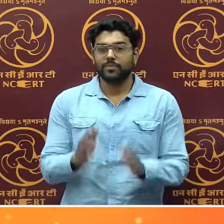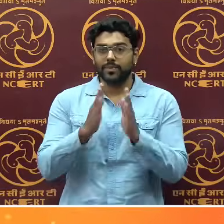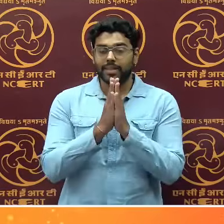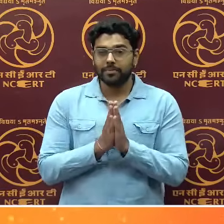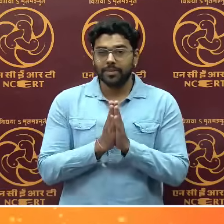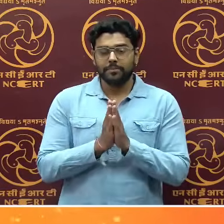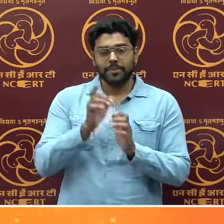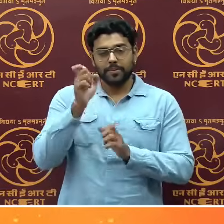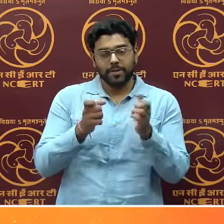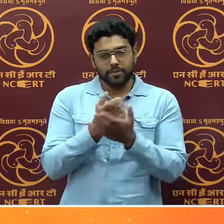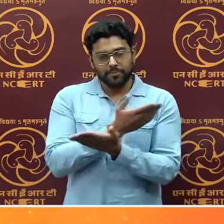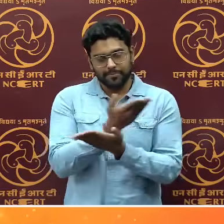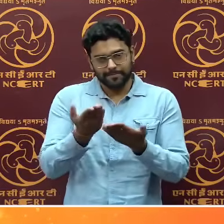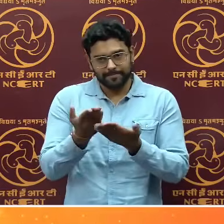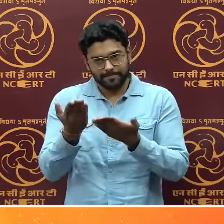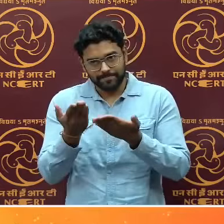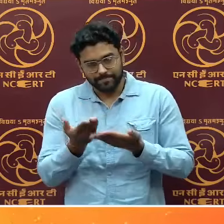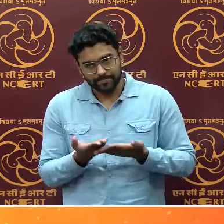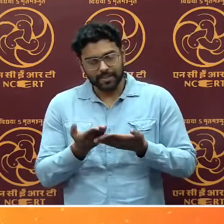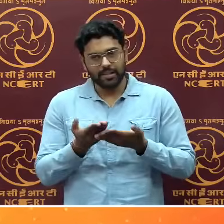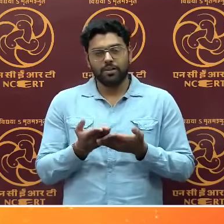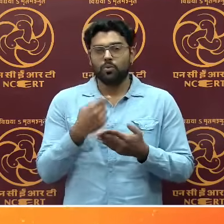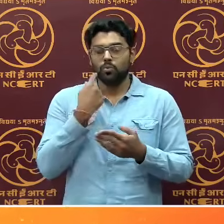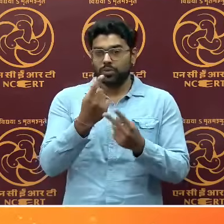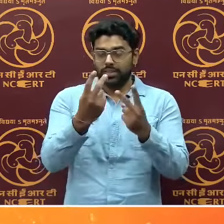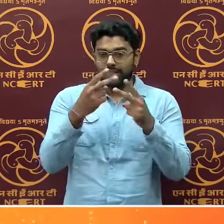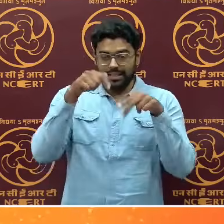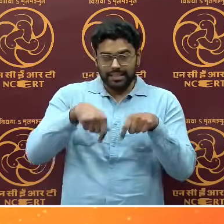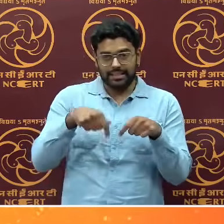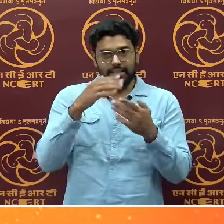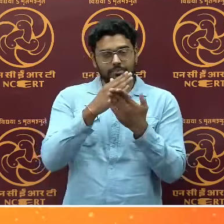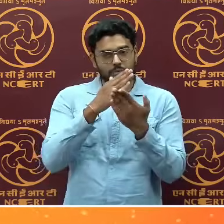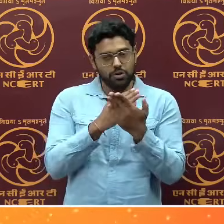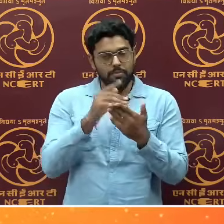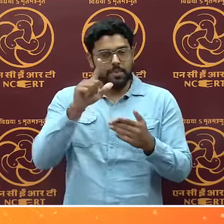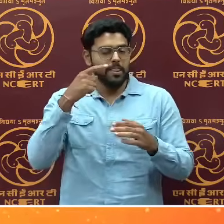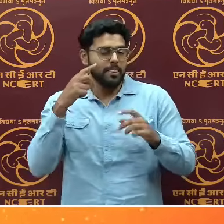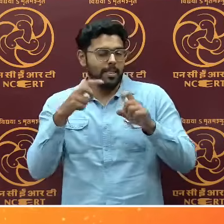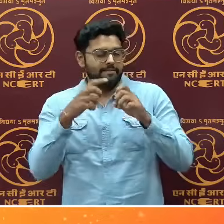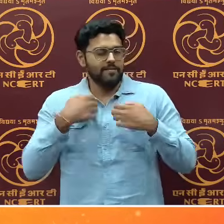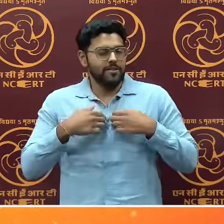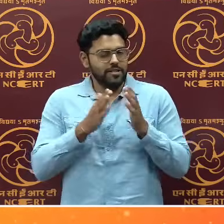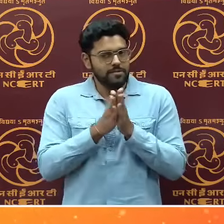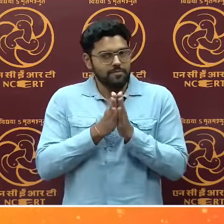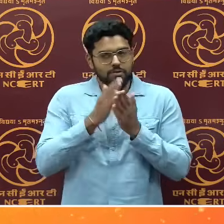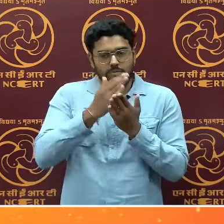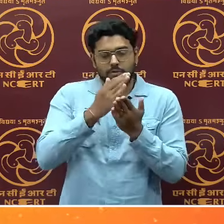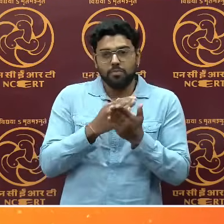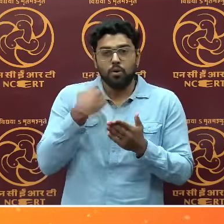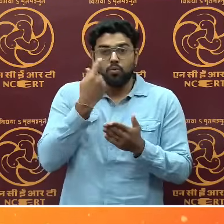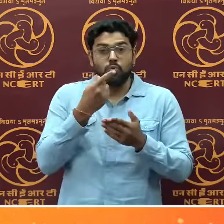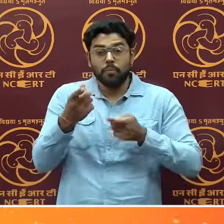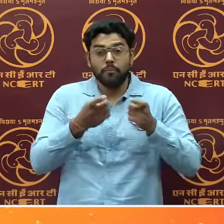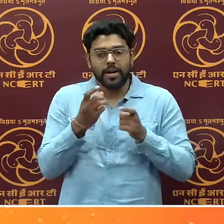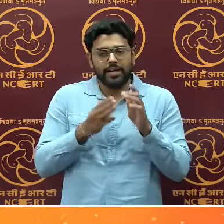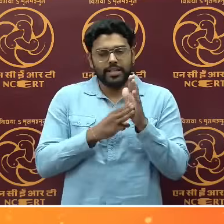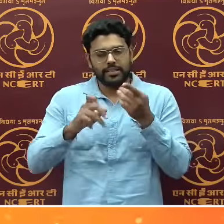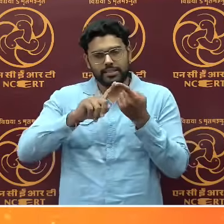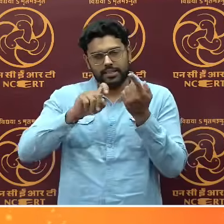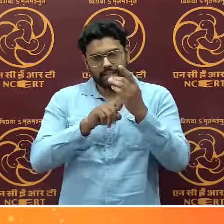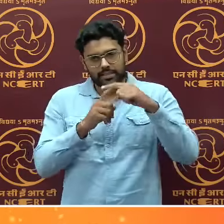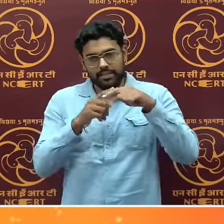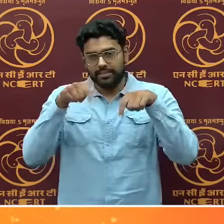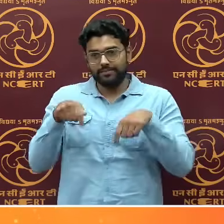Namaskar and a very warm welcome to all the viewers in today's live and interactive session present by NCERT. My name is